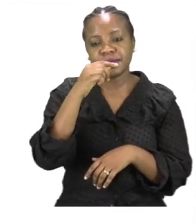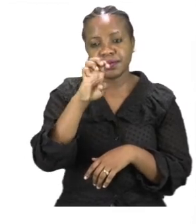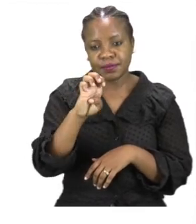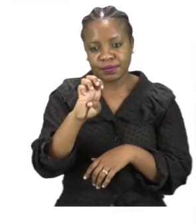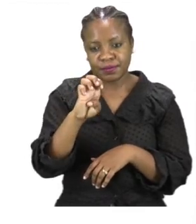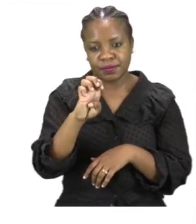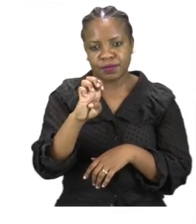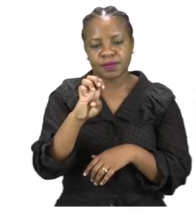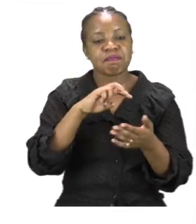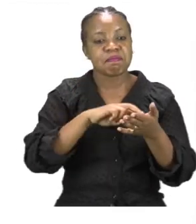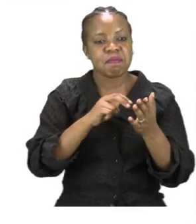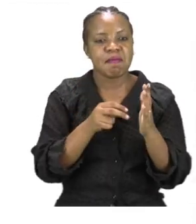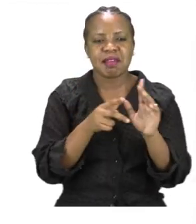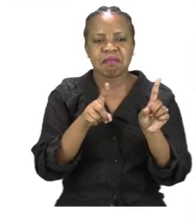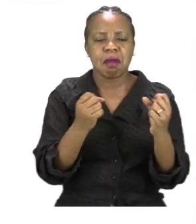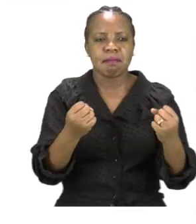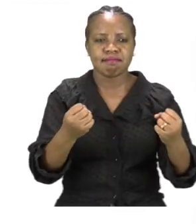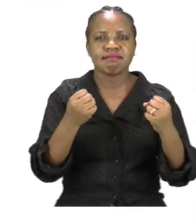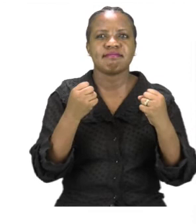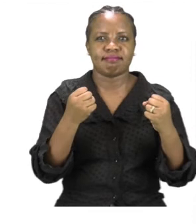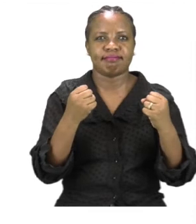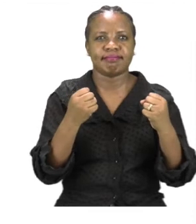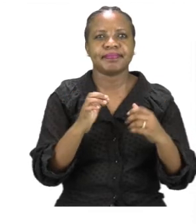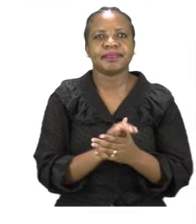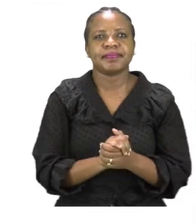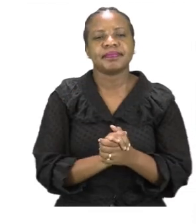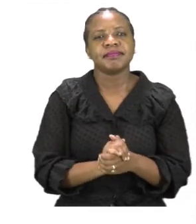The word natural resources